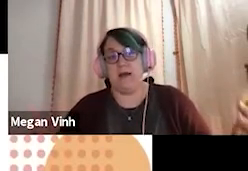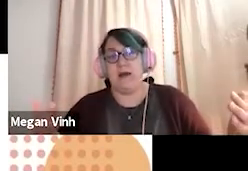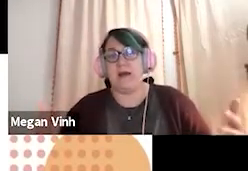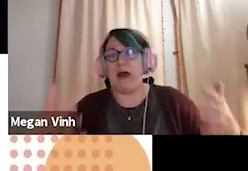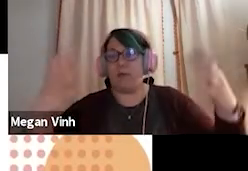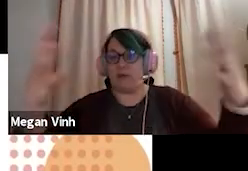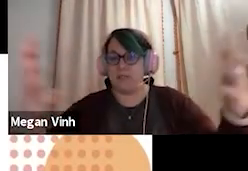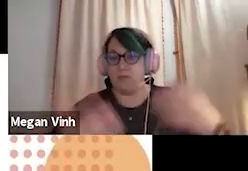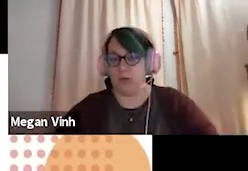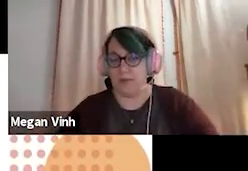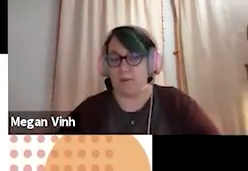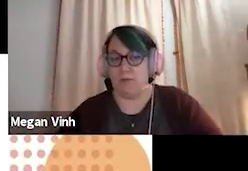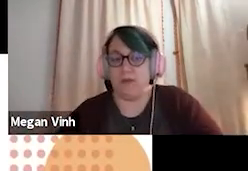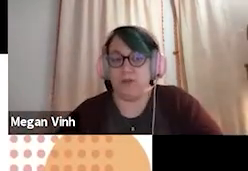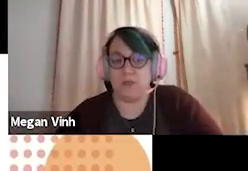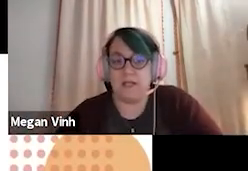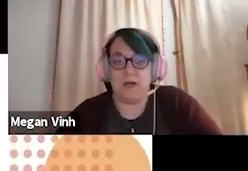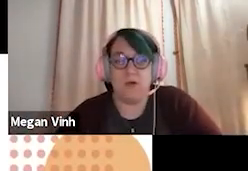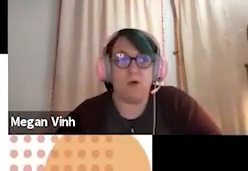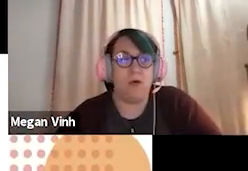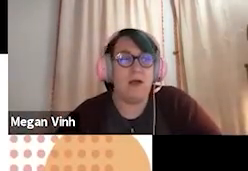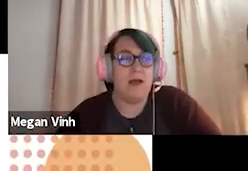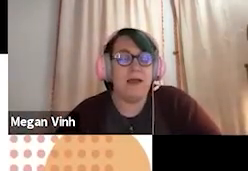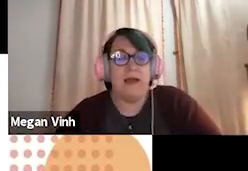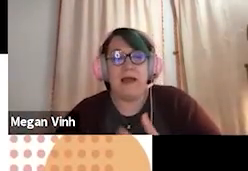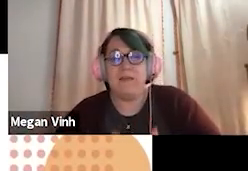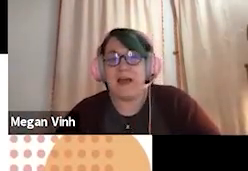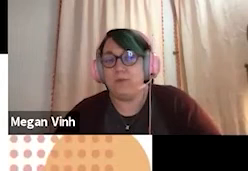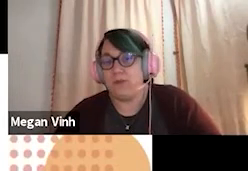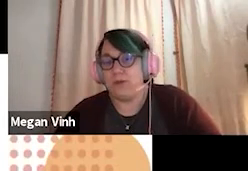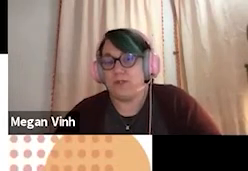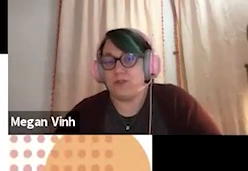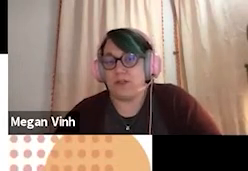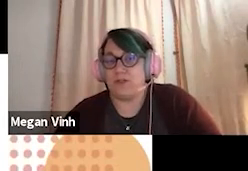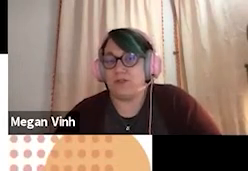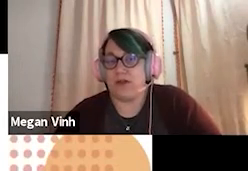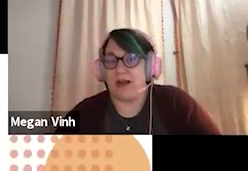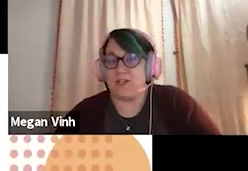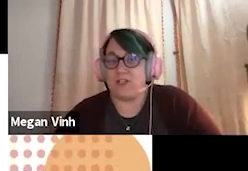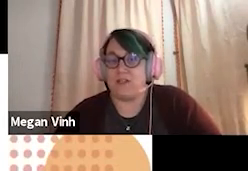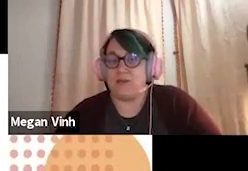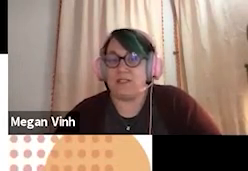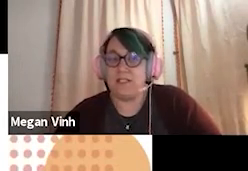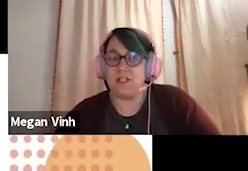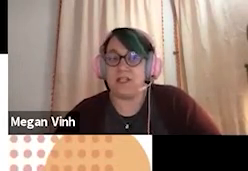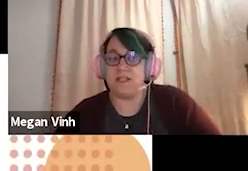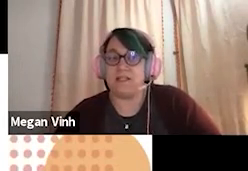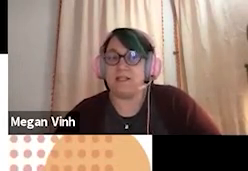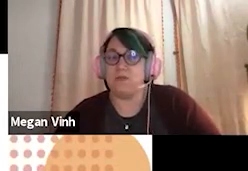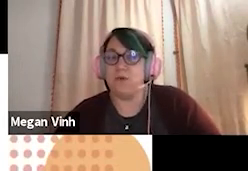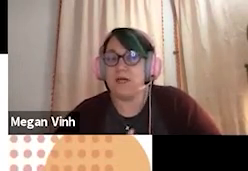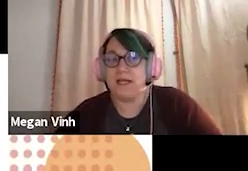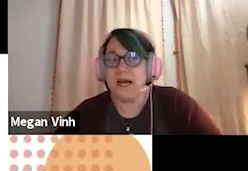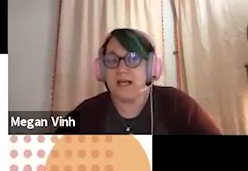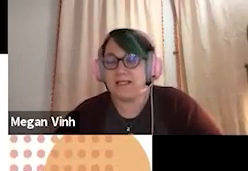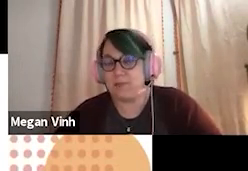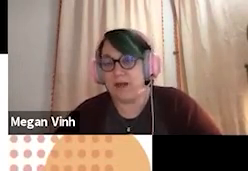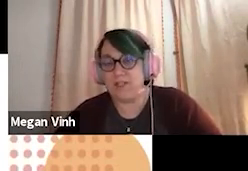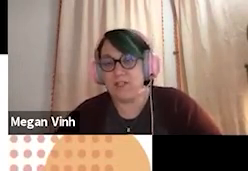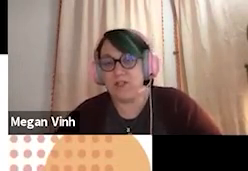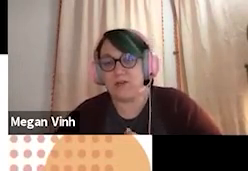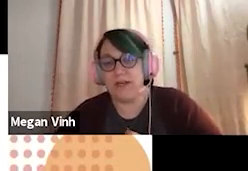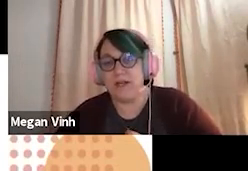is and how we can support them in moving towards that goal. And that's what those instructional strategies or teaching is. It's what can I